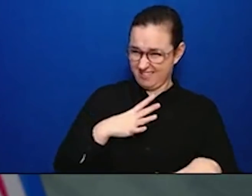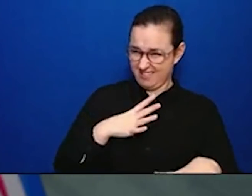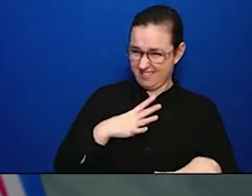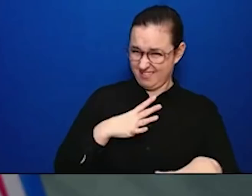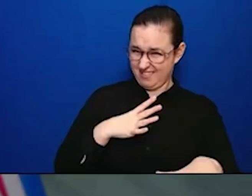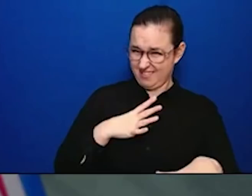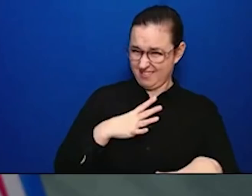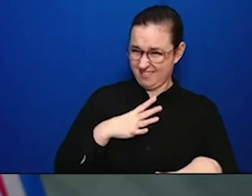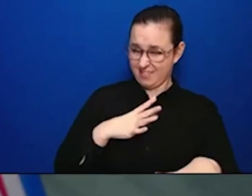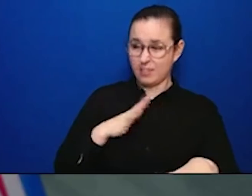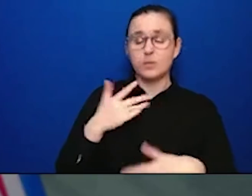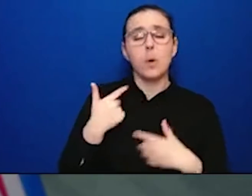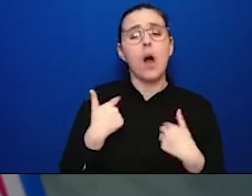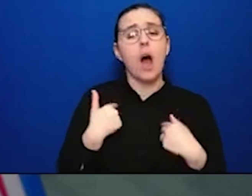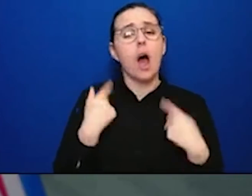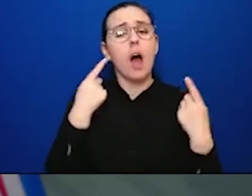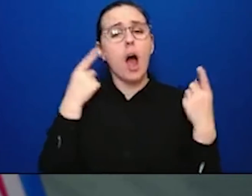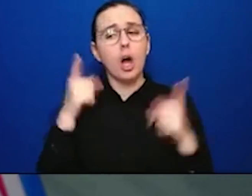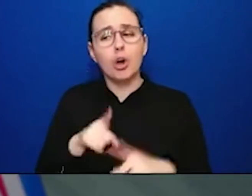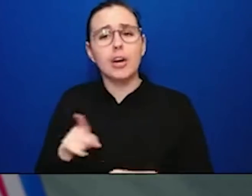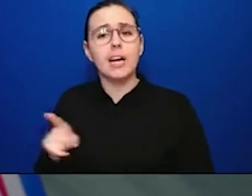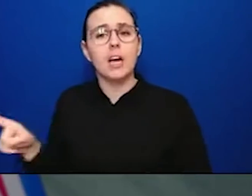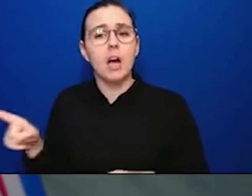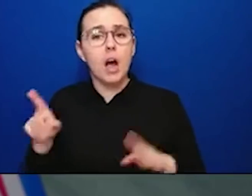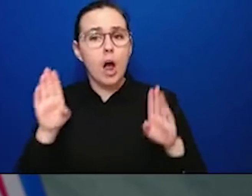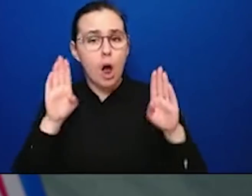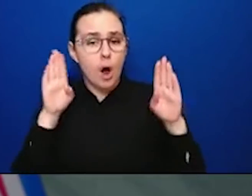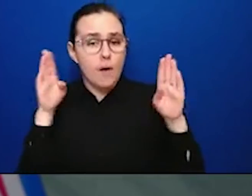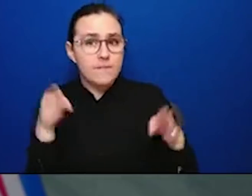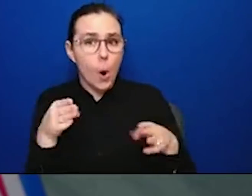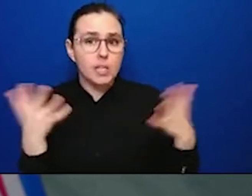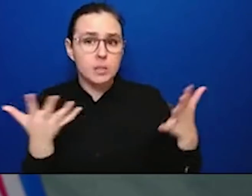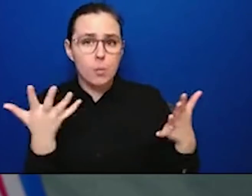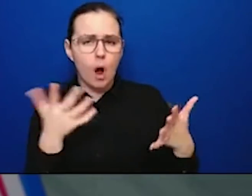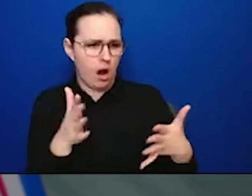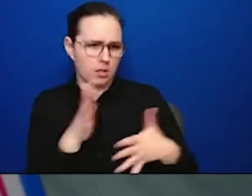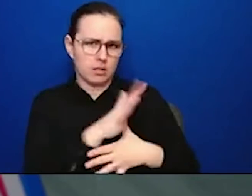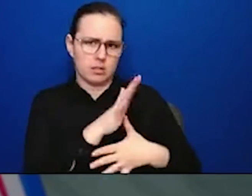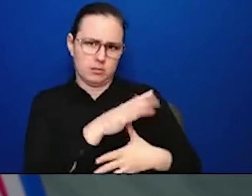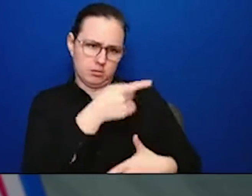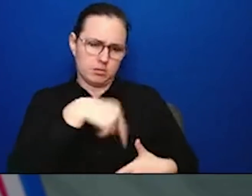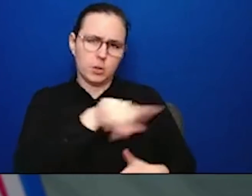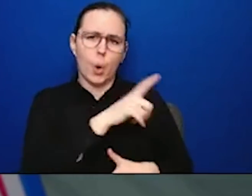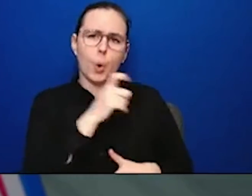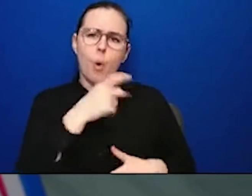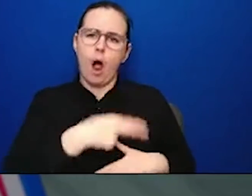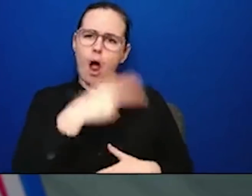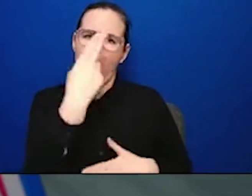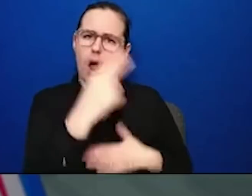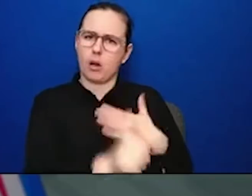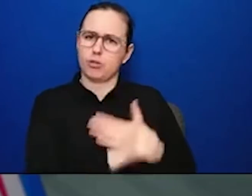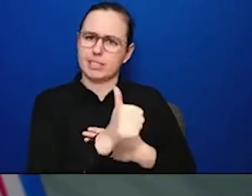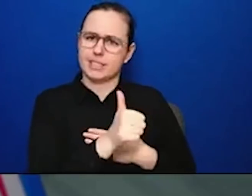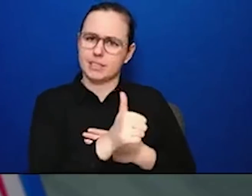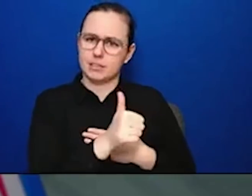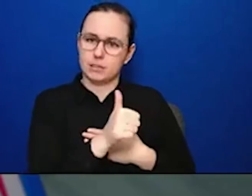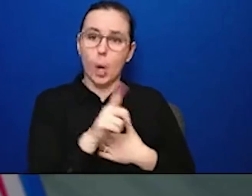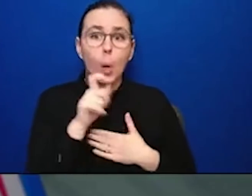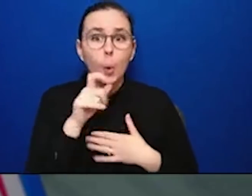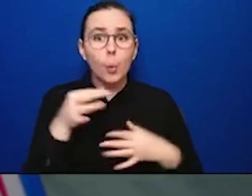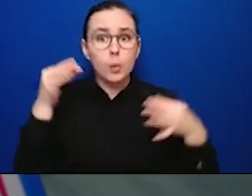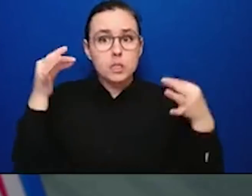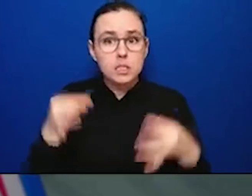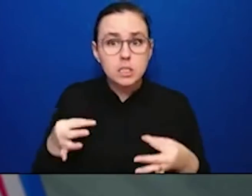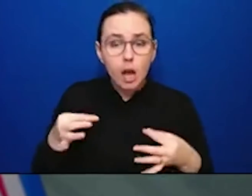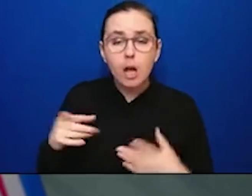taken by our team, by Dr. Henry, Dr. Ballum, by the government. On October 26th, we laid out those priorities for